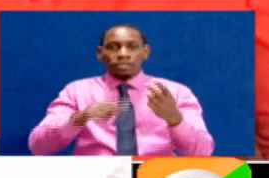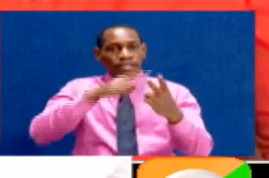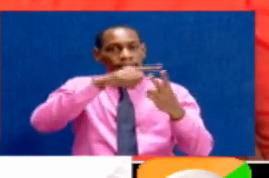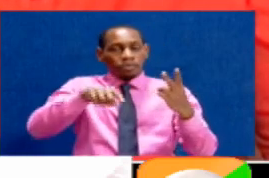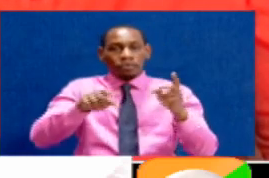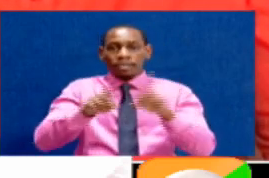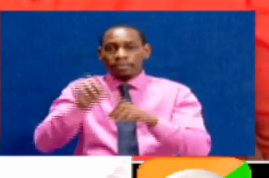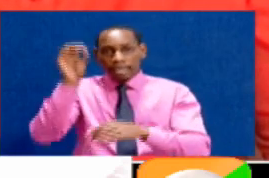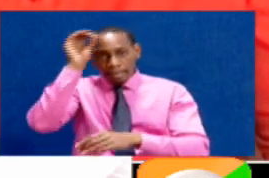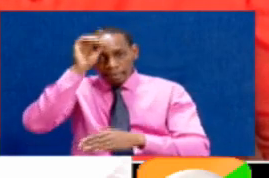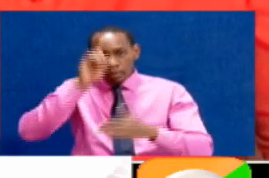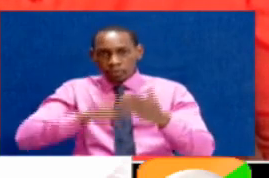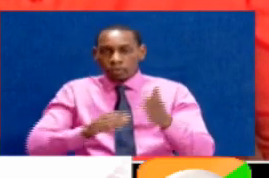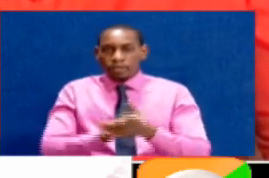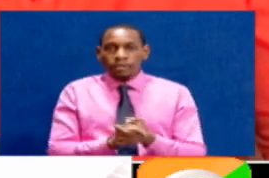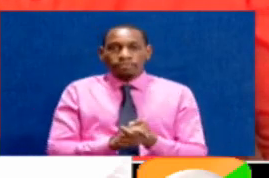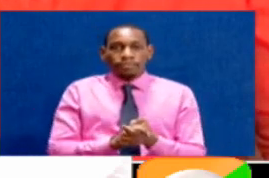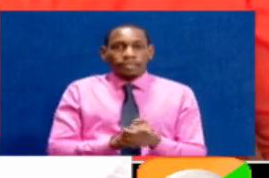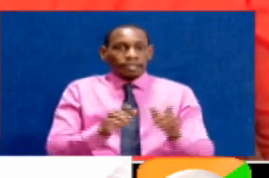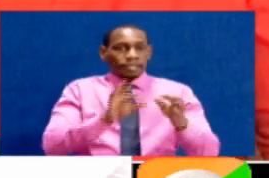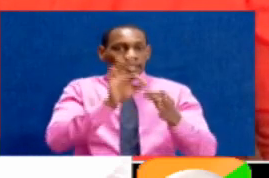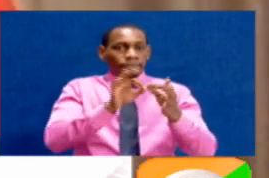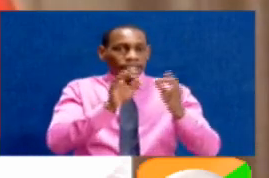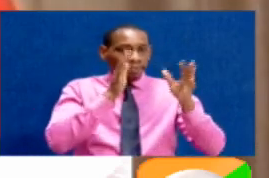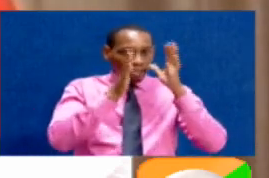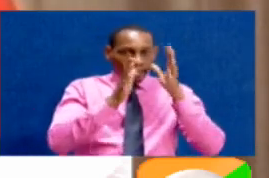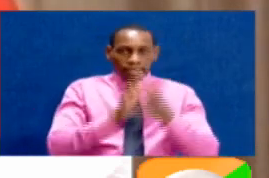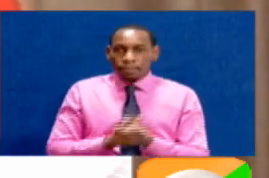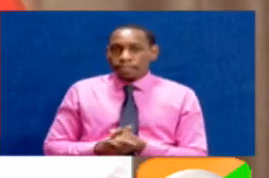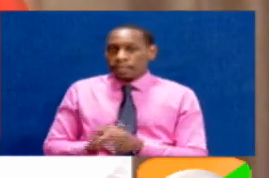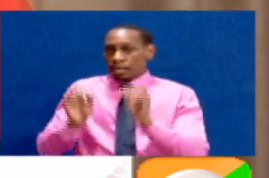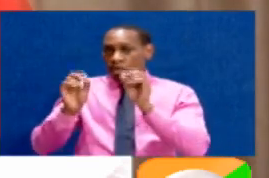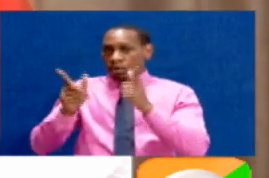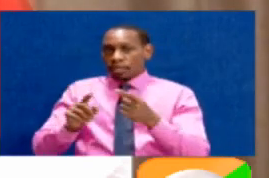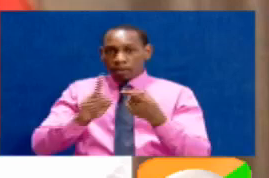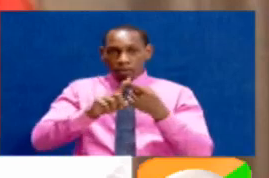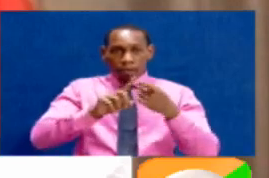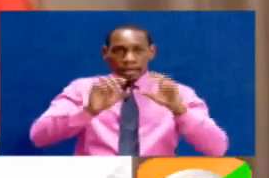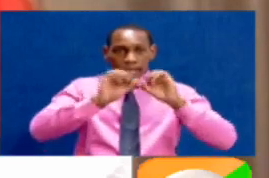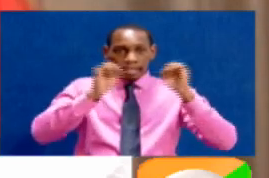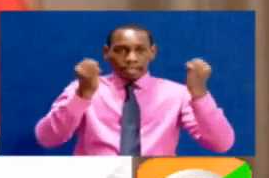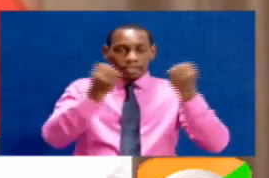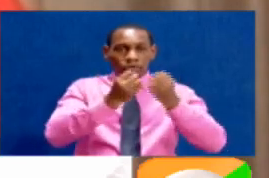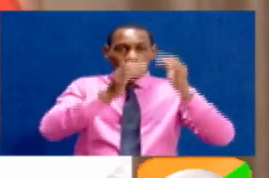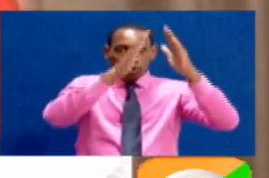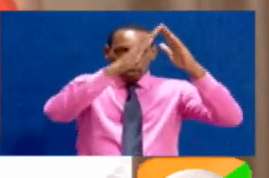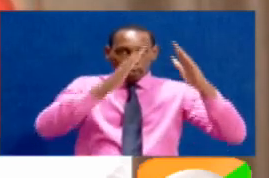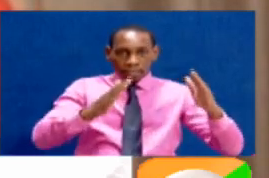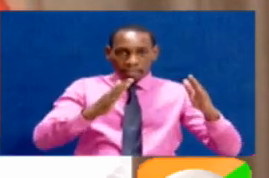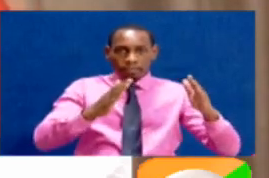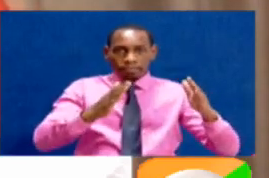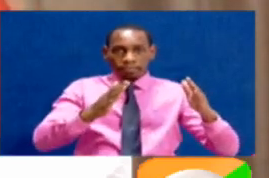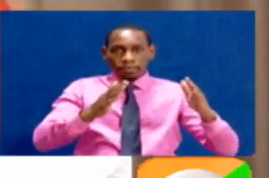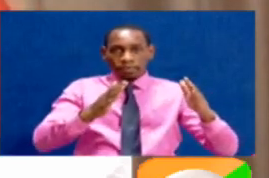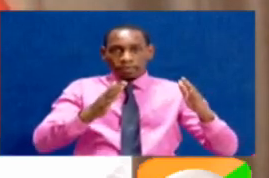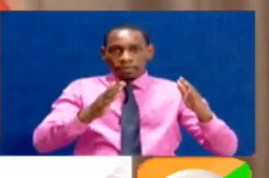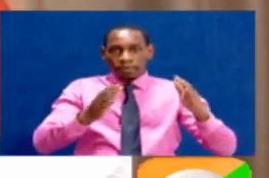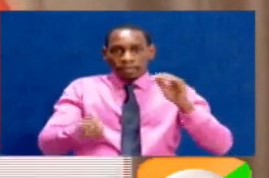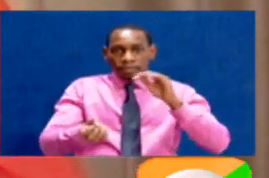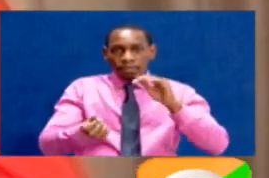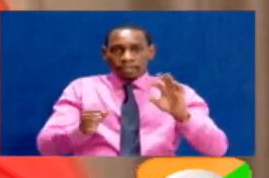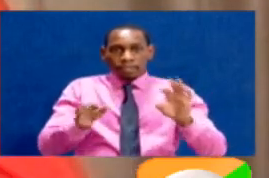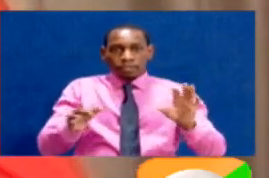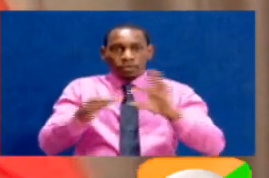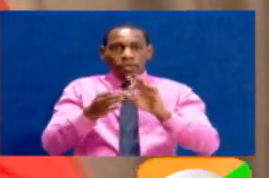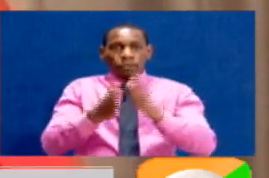two, and what's your take on that particular initiative? Okay, the social housing is actually being defined under the